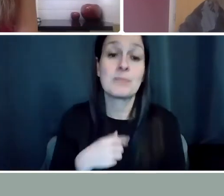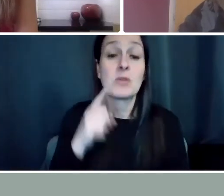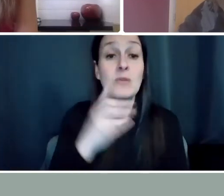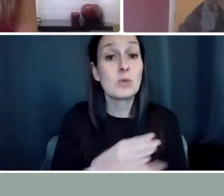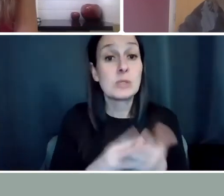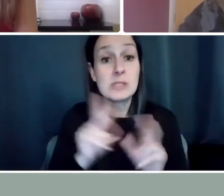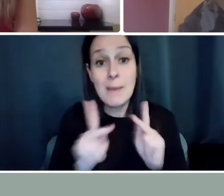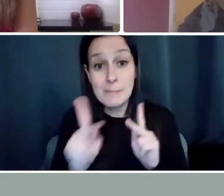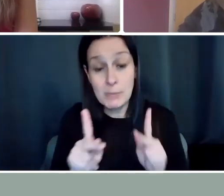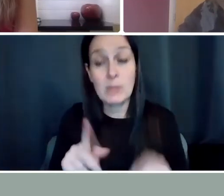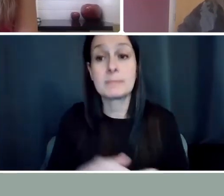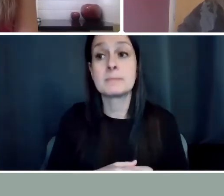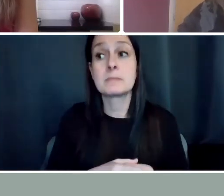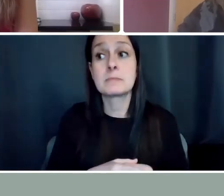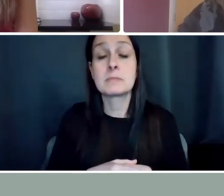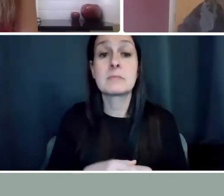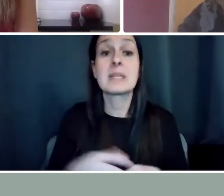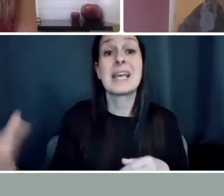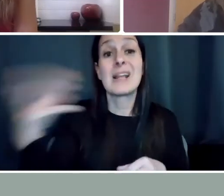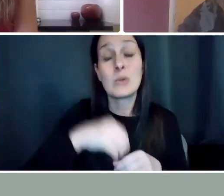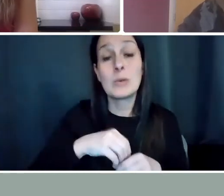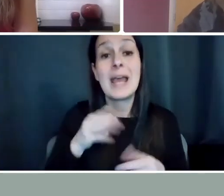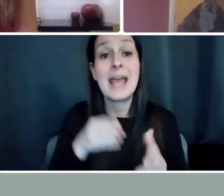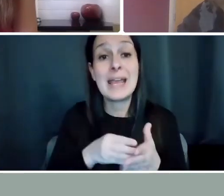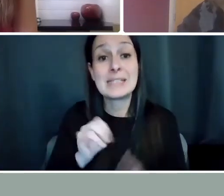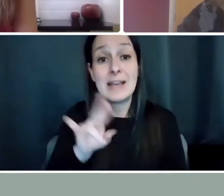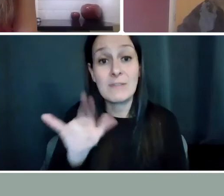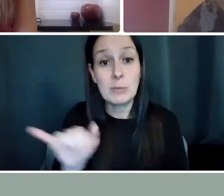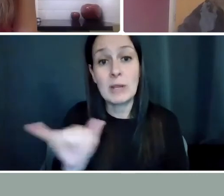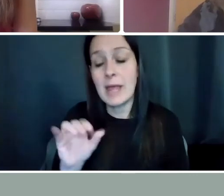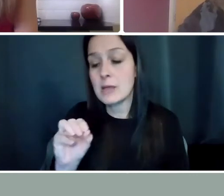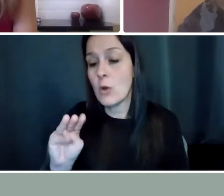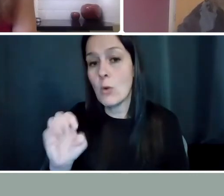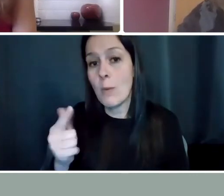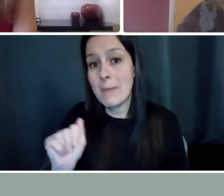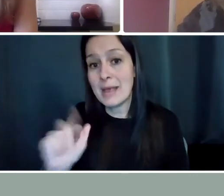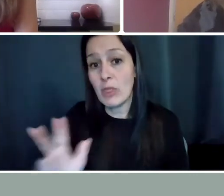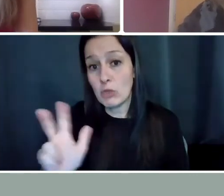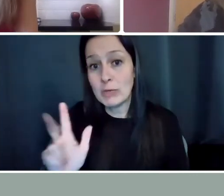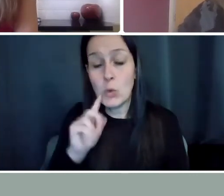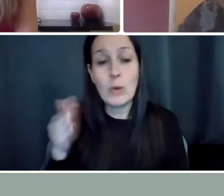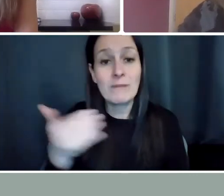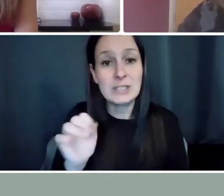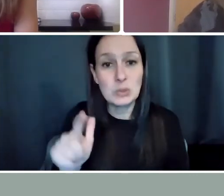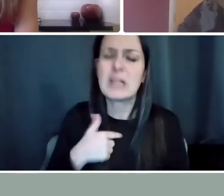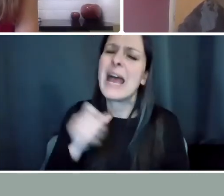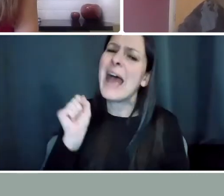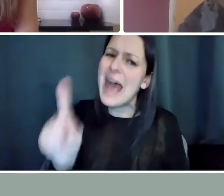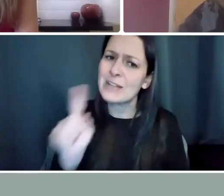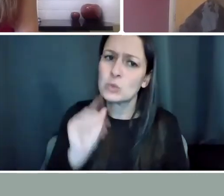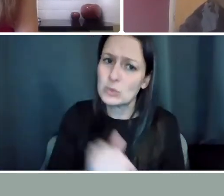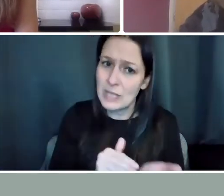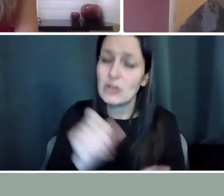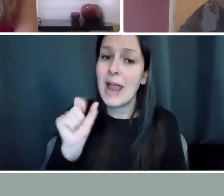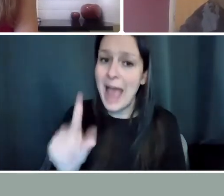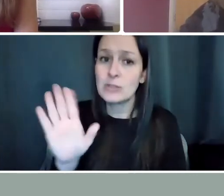people, including anti-inflammatories like omega-3 or fish oil, again, ask your doctor, ask your dietitian.